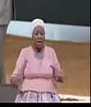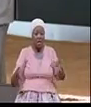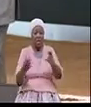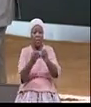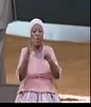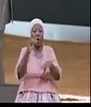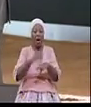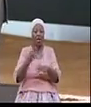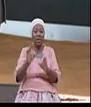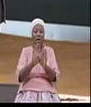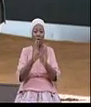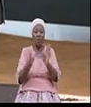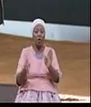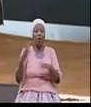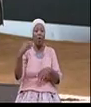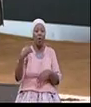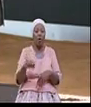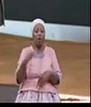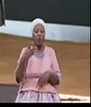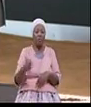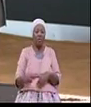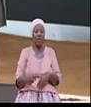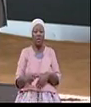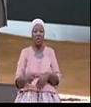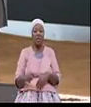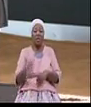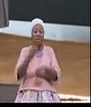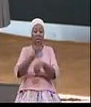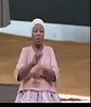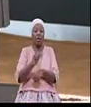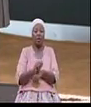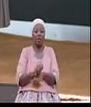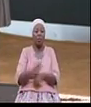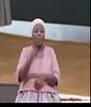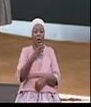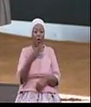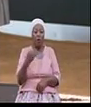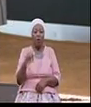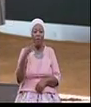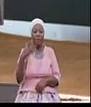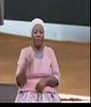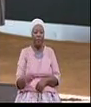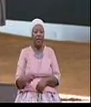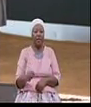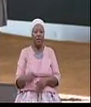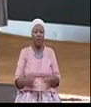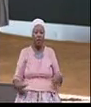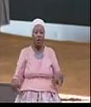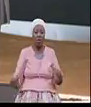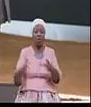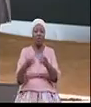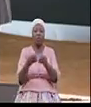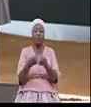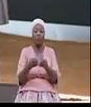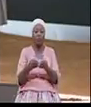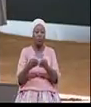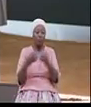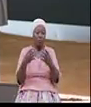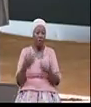at the door of the tabernacle of the congregation. Look at